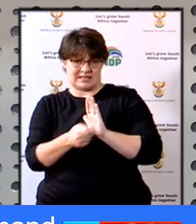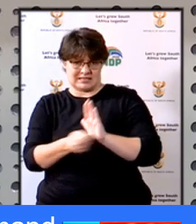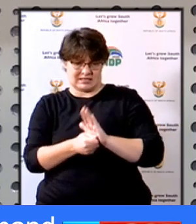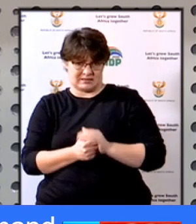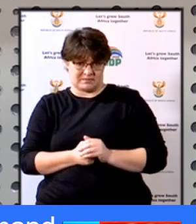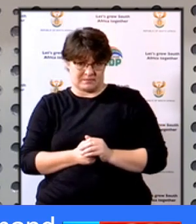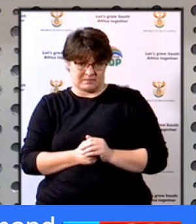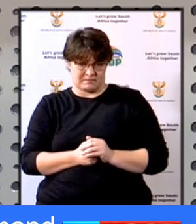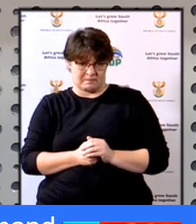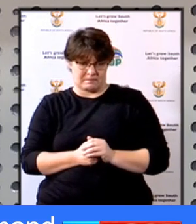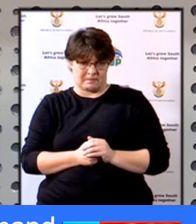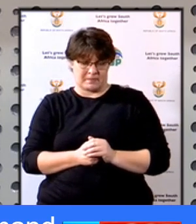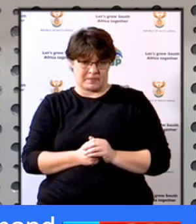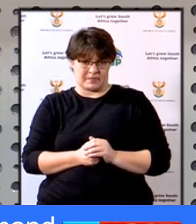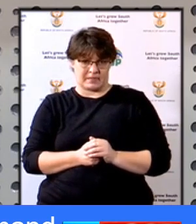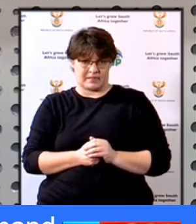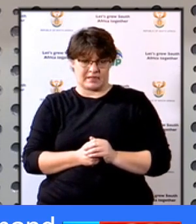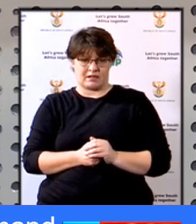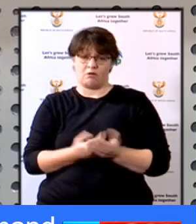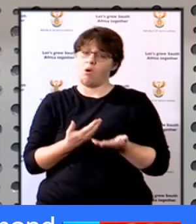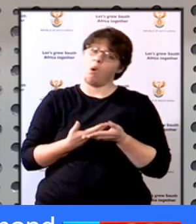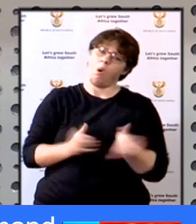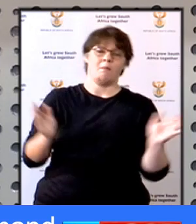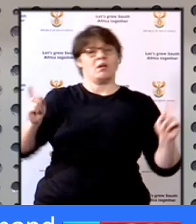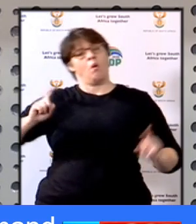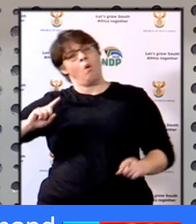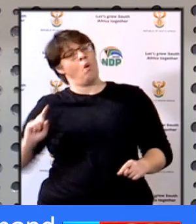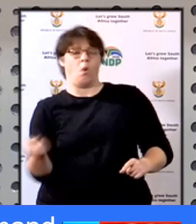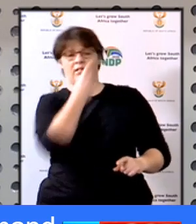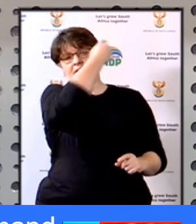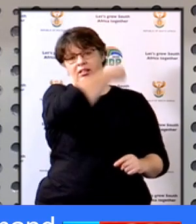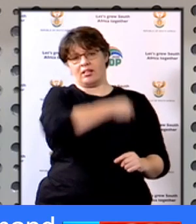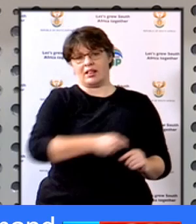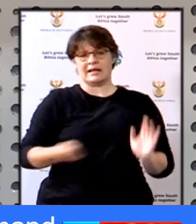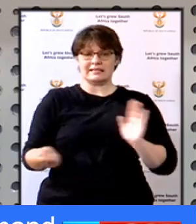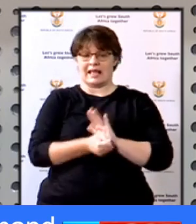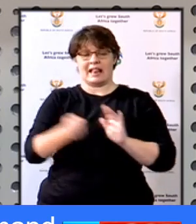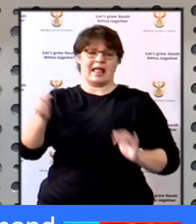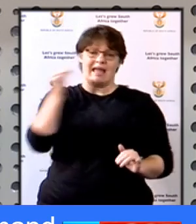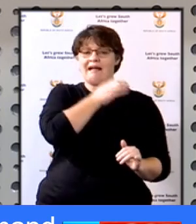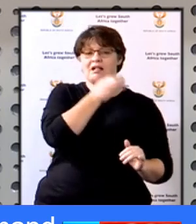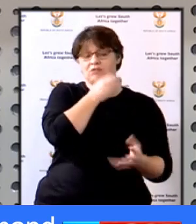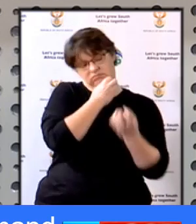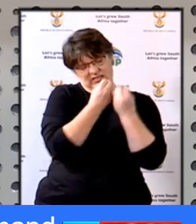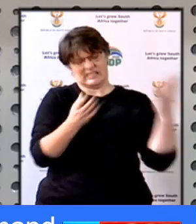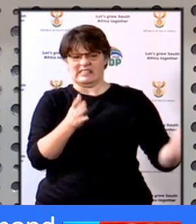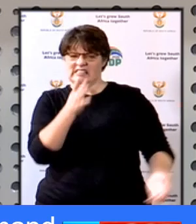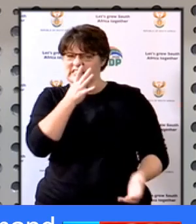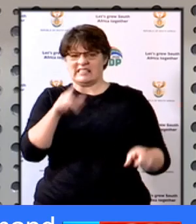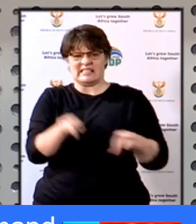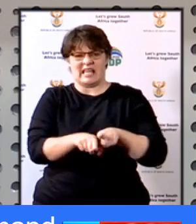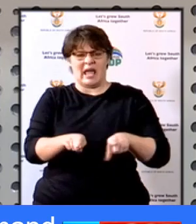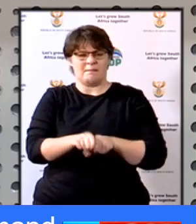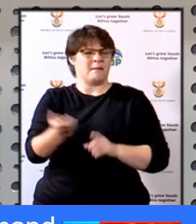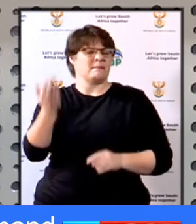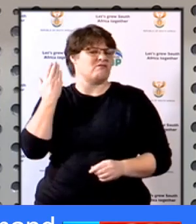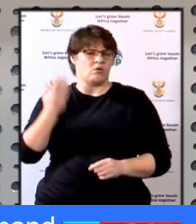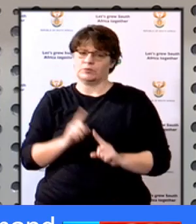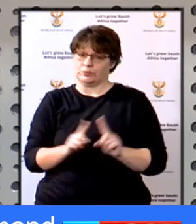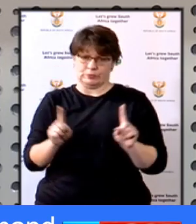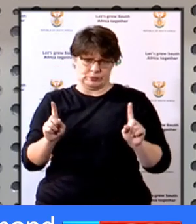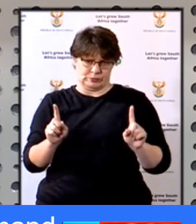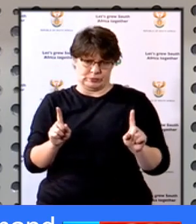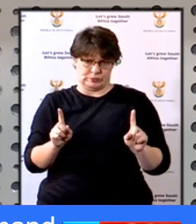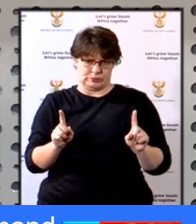an immediate and blanket reopening of the sale of alcohol in the same way as it was